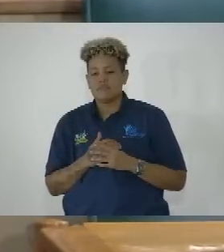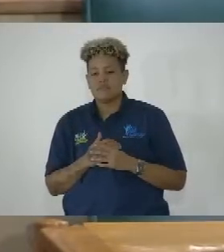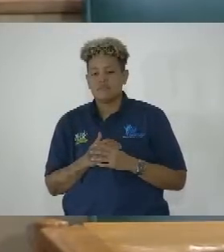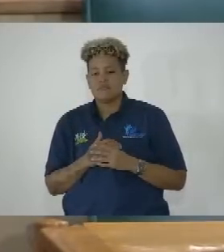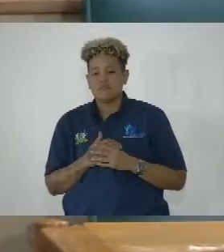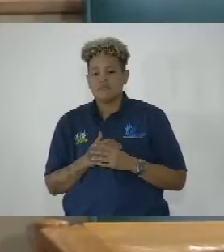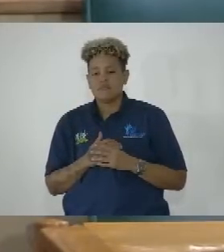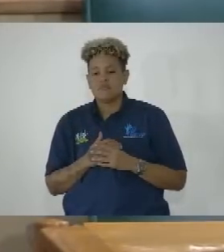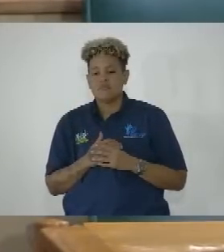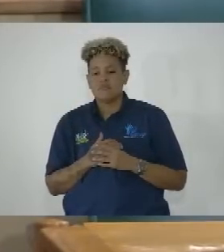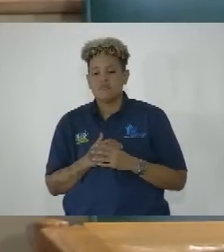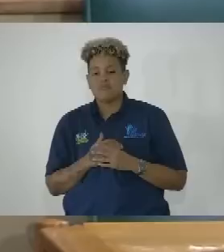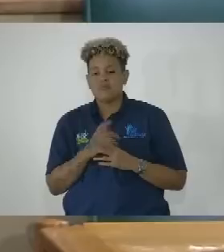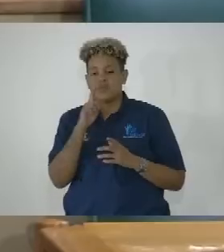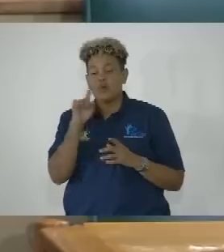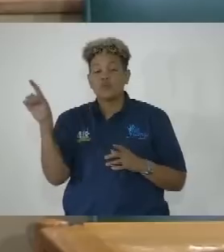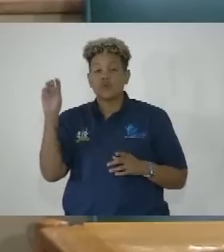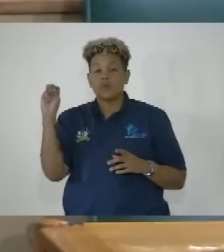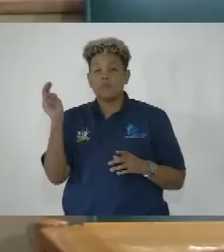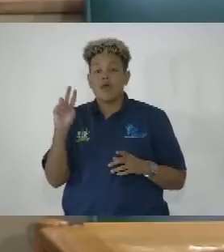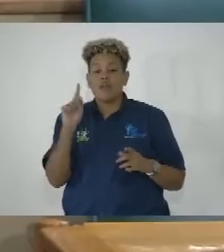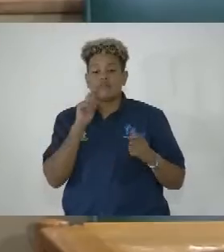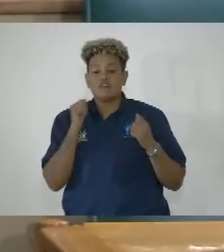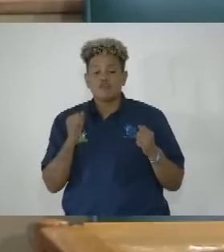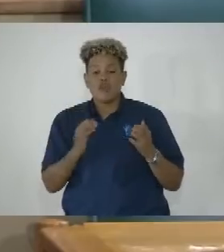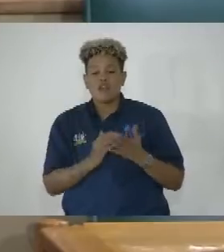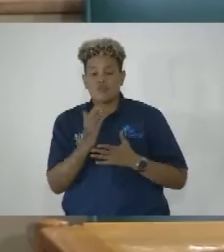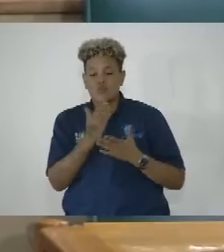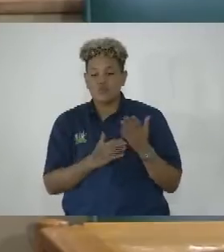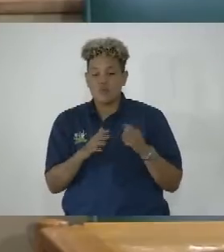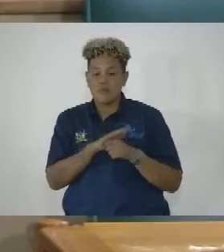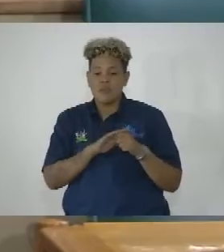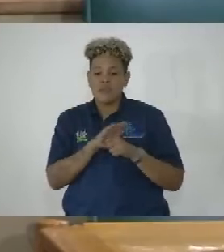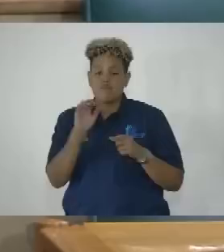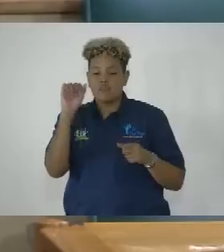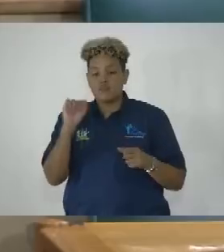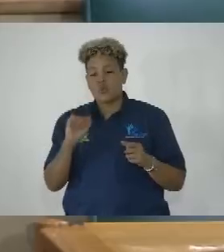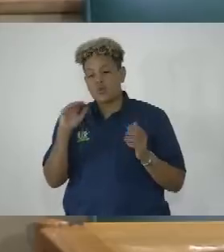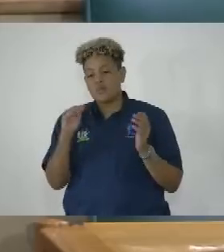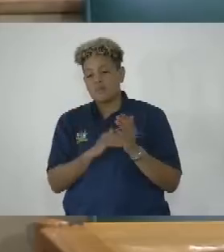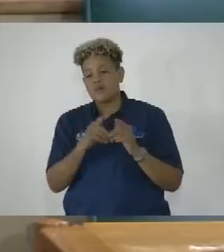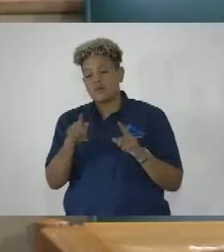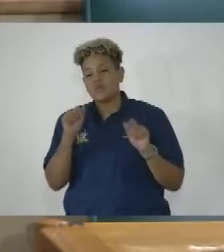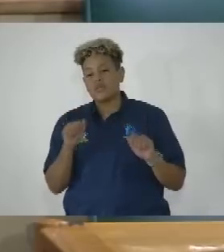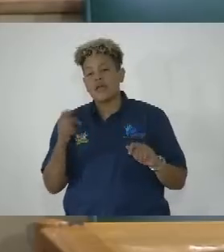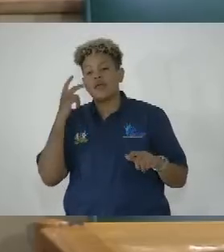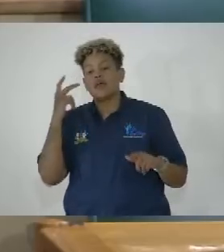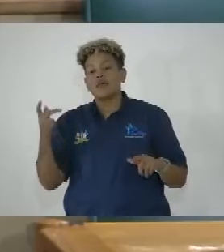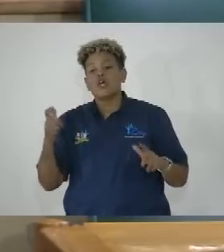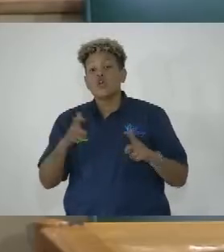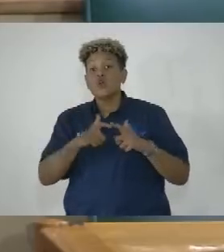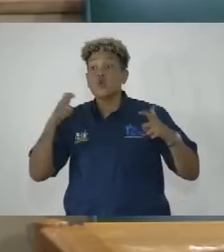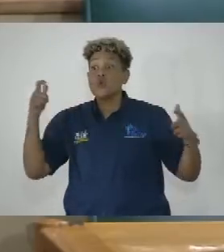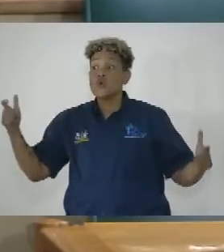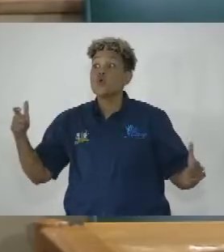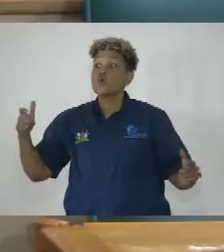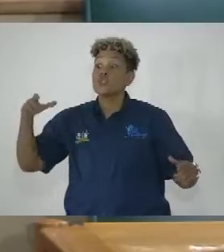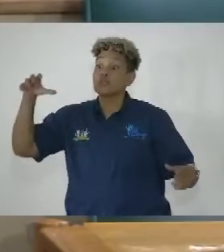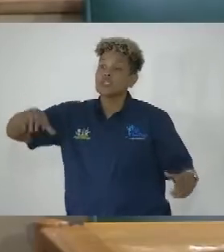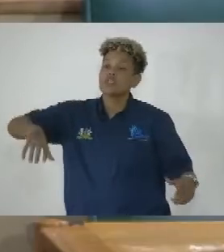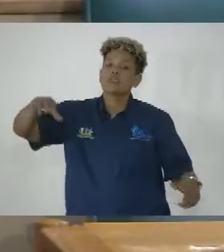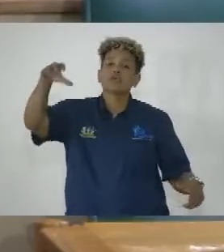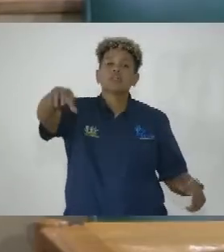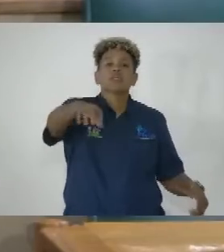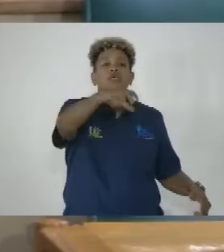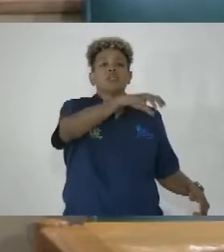The one to Mandeville, and you drive through some areas of South Manchester, and you can see huge pits